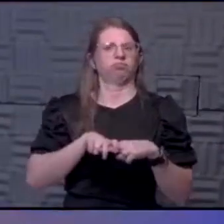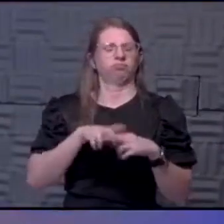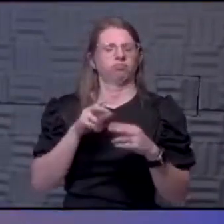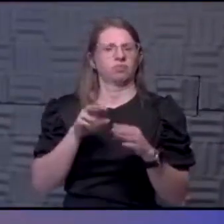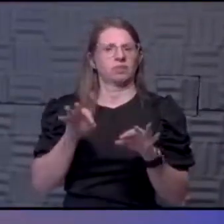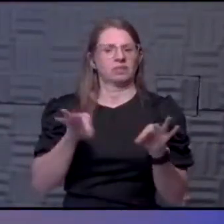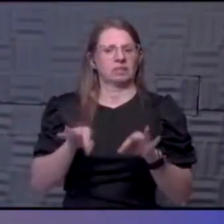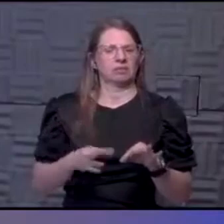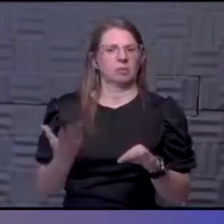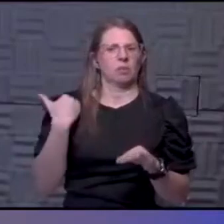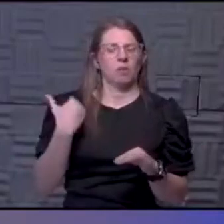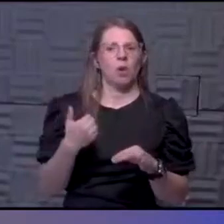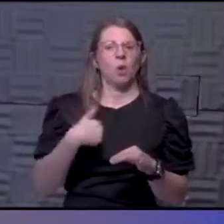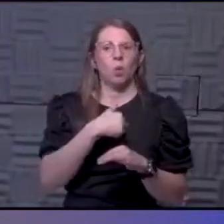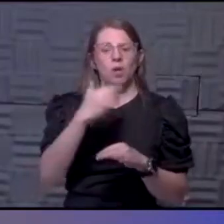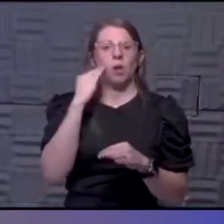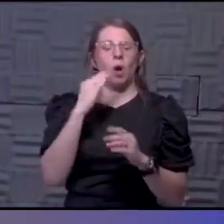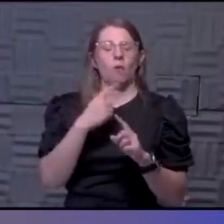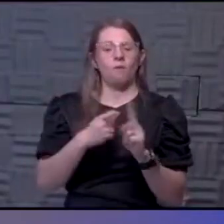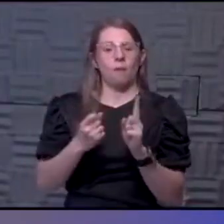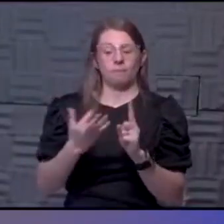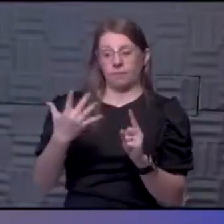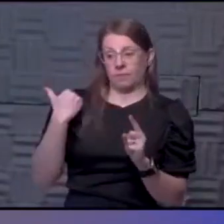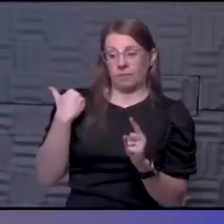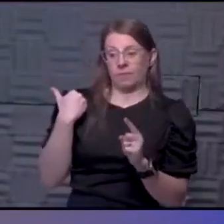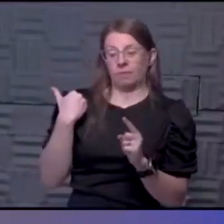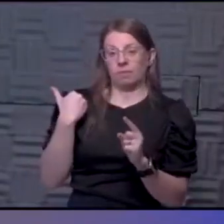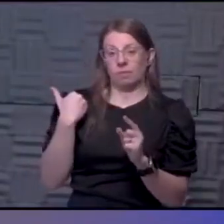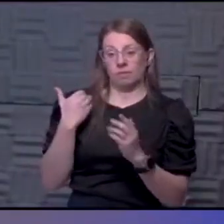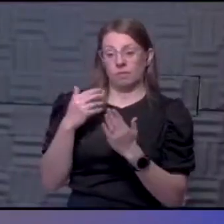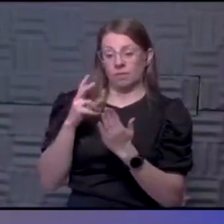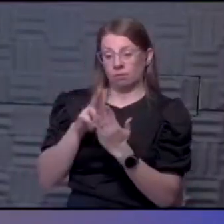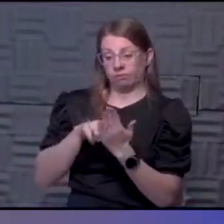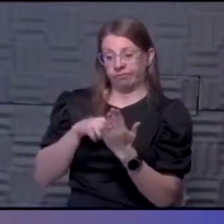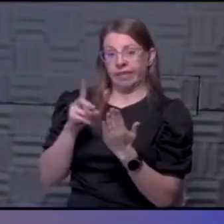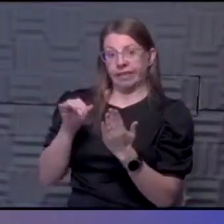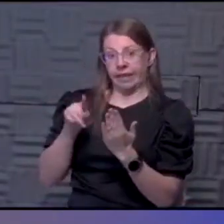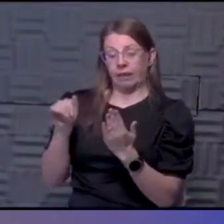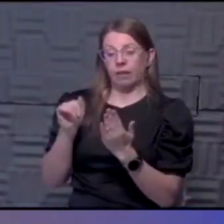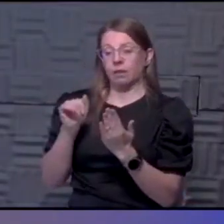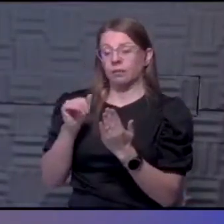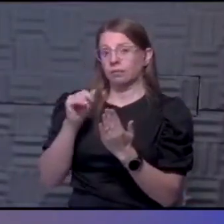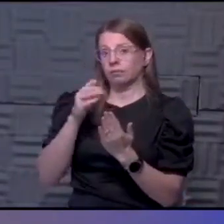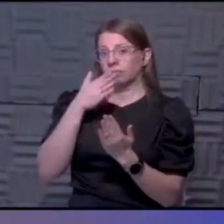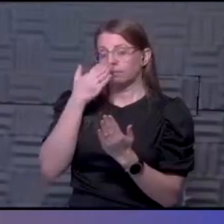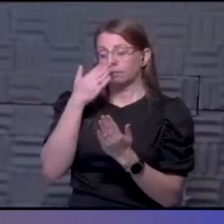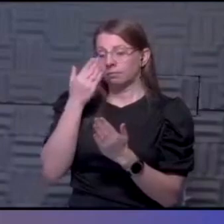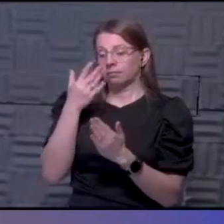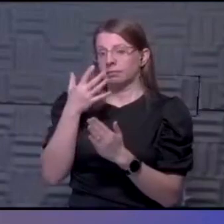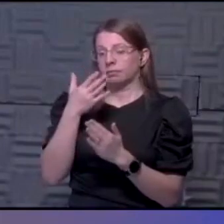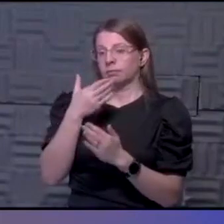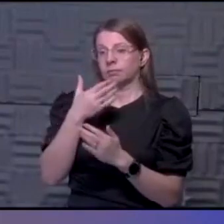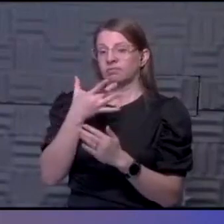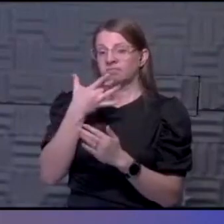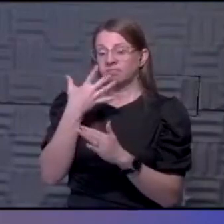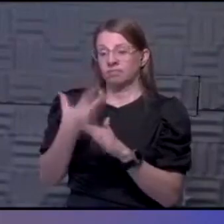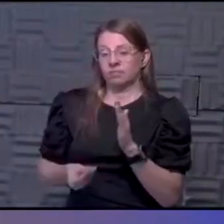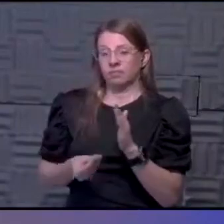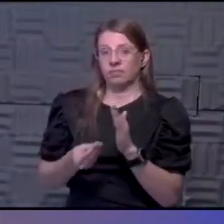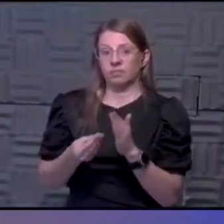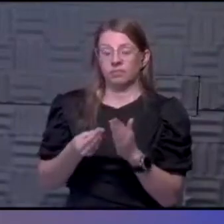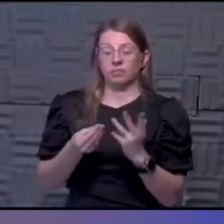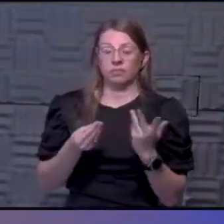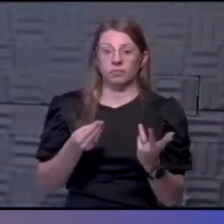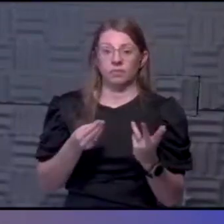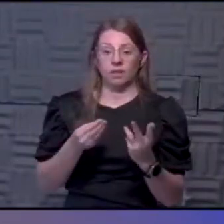so what we know from a lot of that early literature is that loss of sense of taste and smell can be a first, sometimes the most prominent, and sometimes the